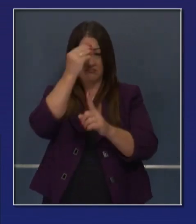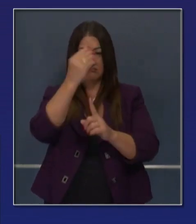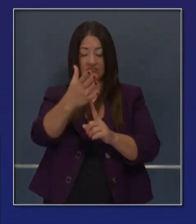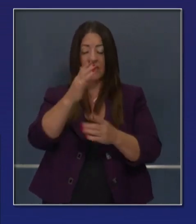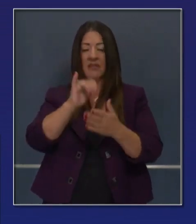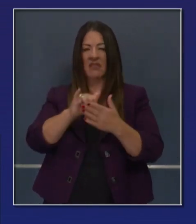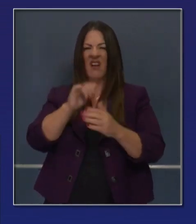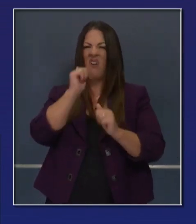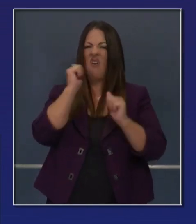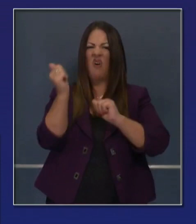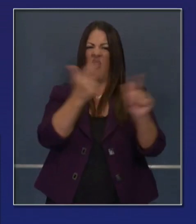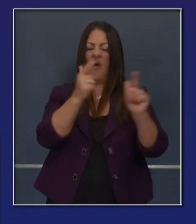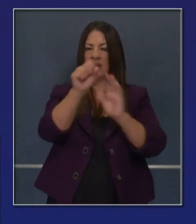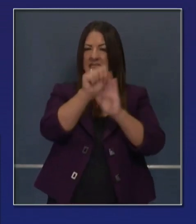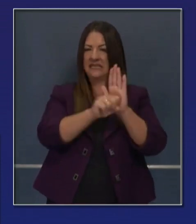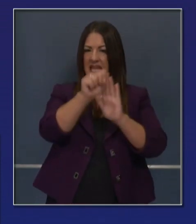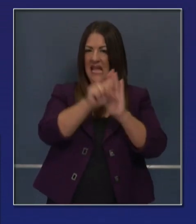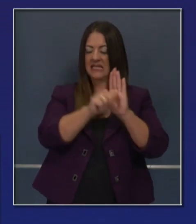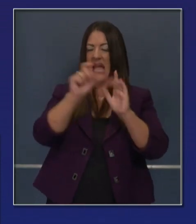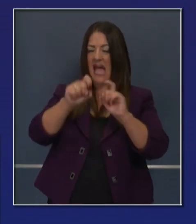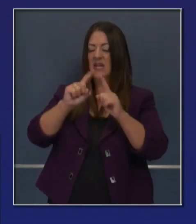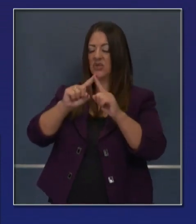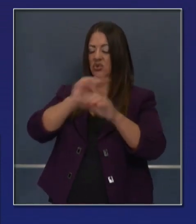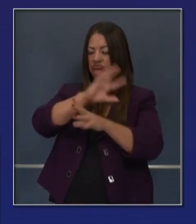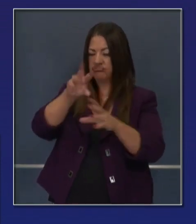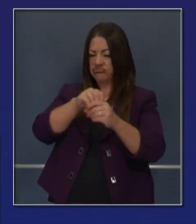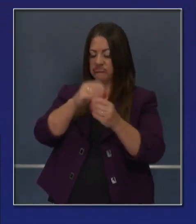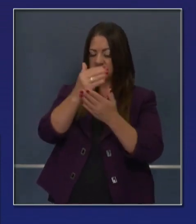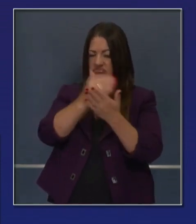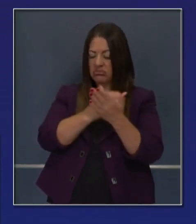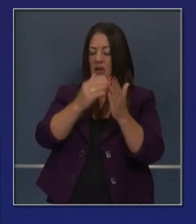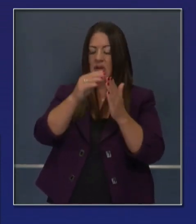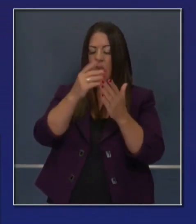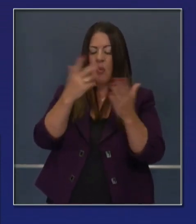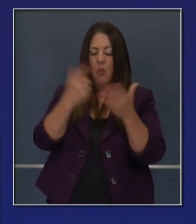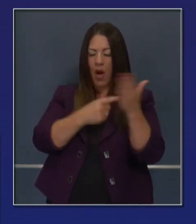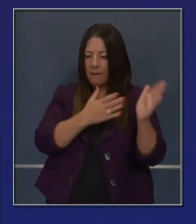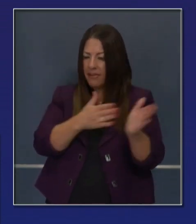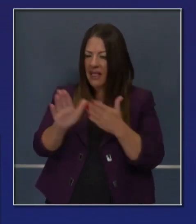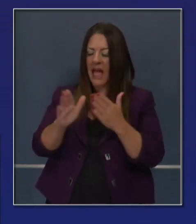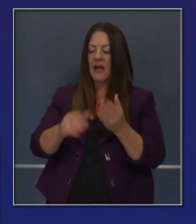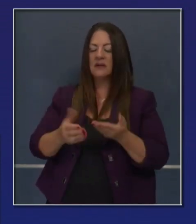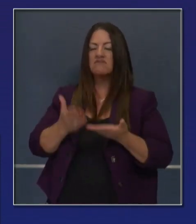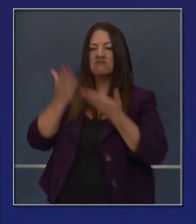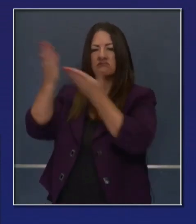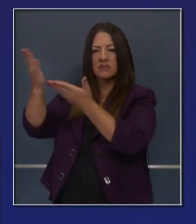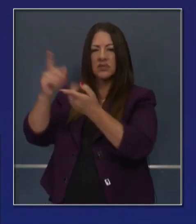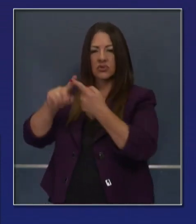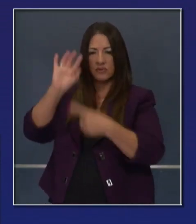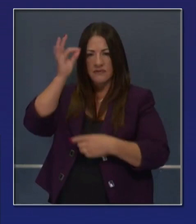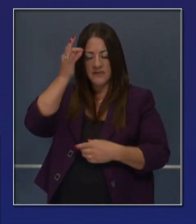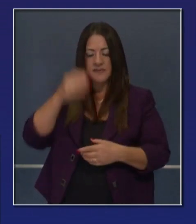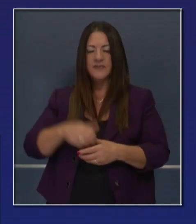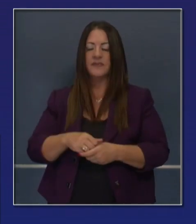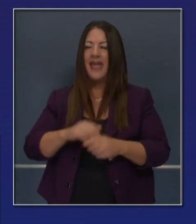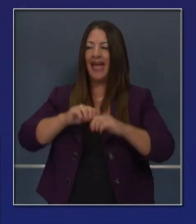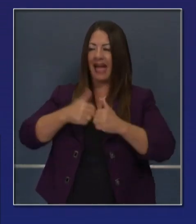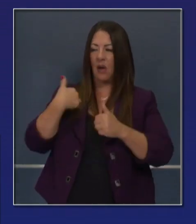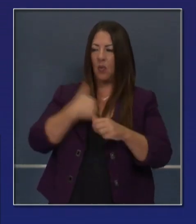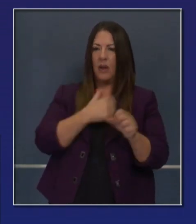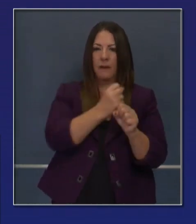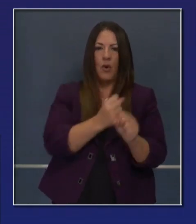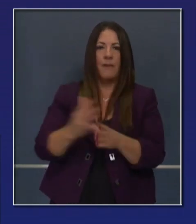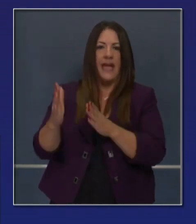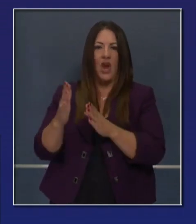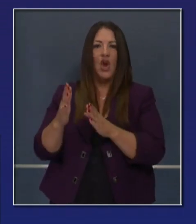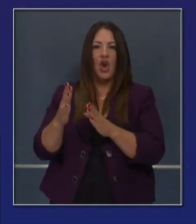all states, a plan, a comprehensive plan, noted to be one of the most comprehensive plans in the nation about being prepared